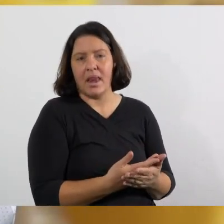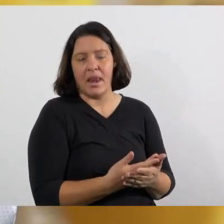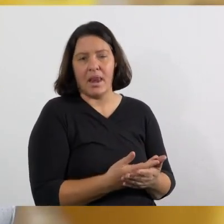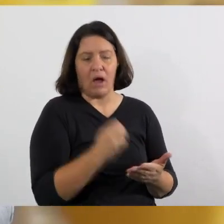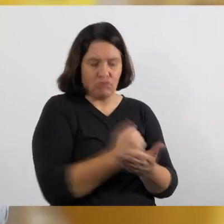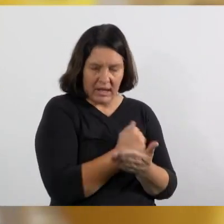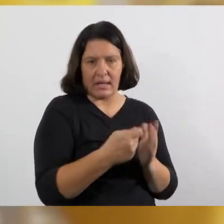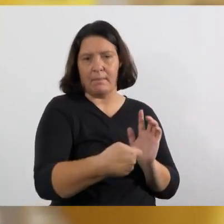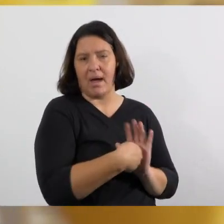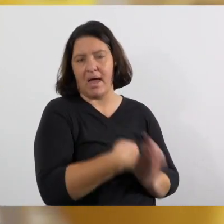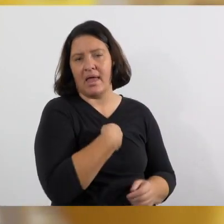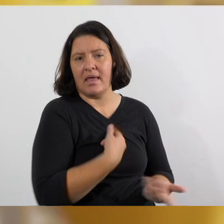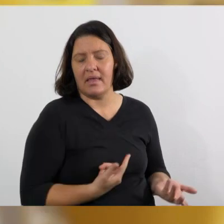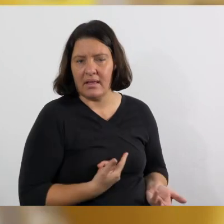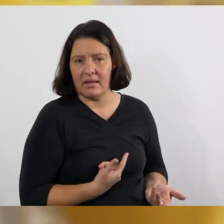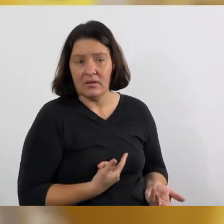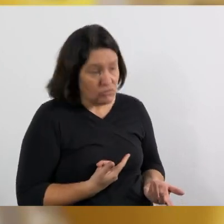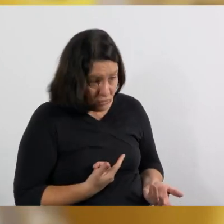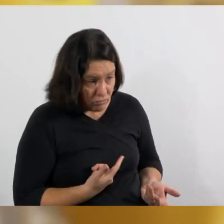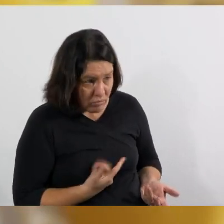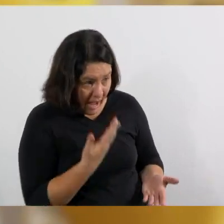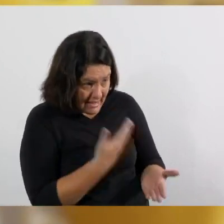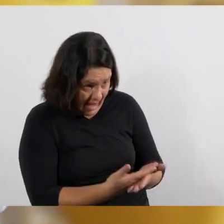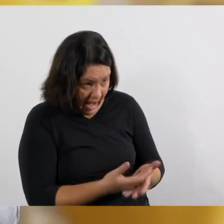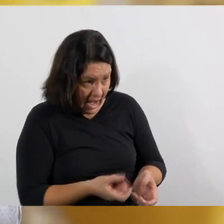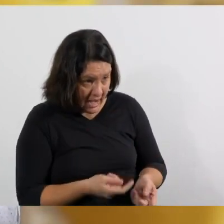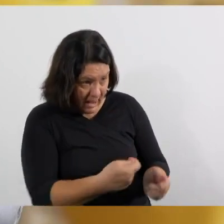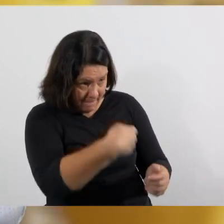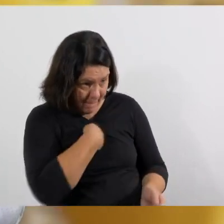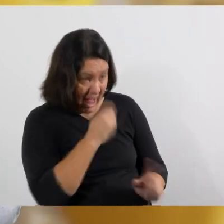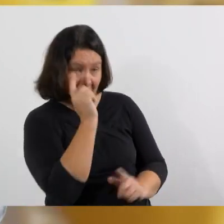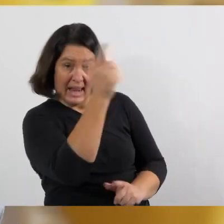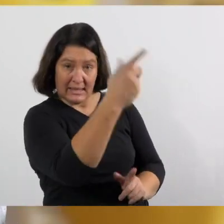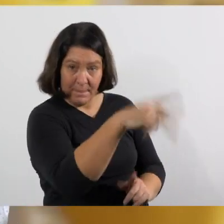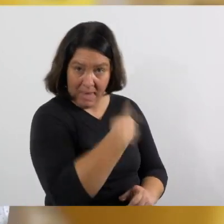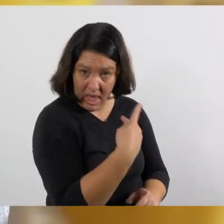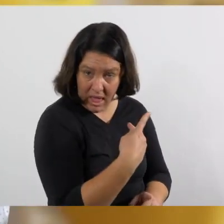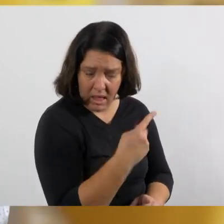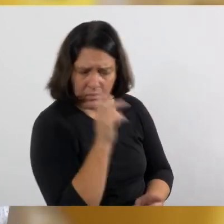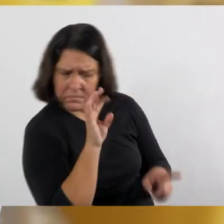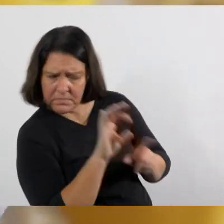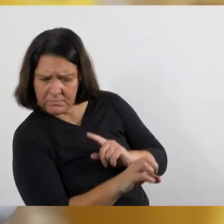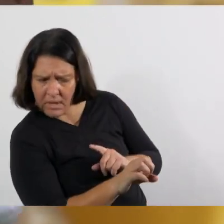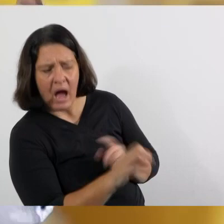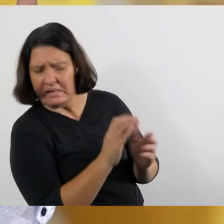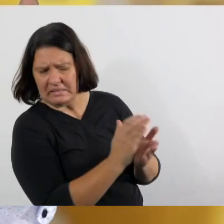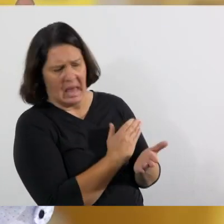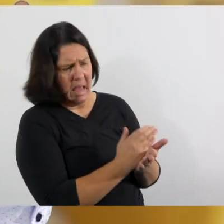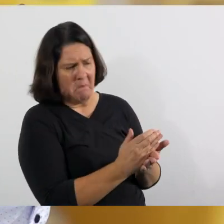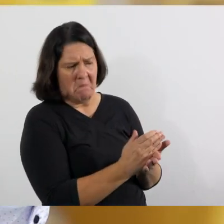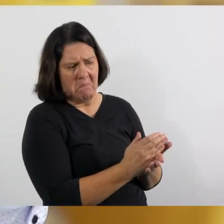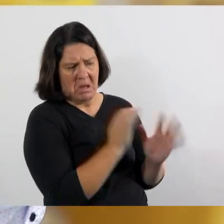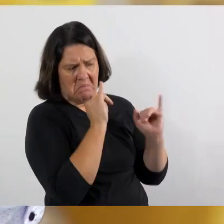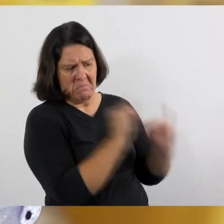debtors. Do they qualify for us to give them goods on credit? That is screening. That means some will